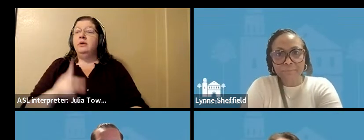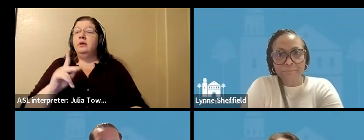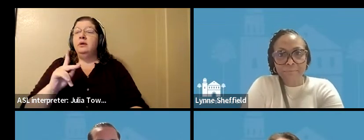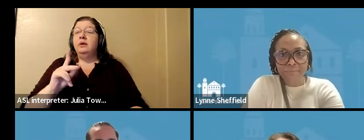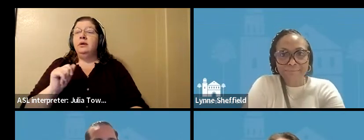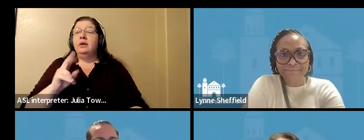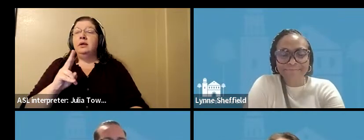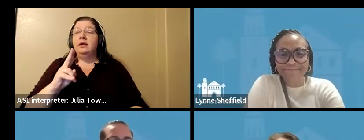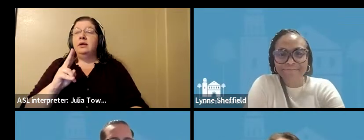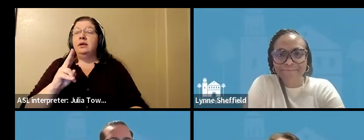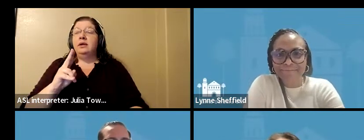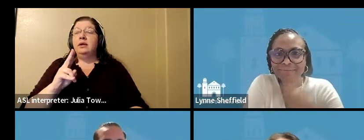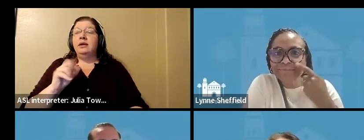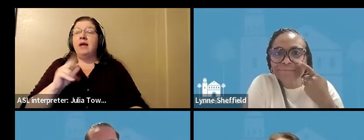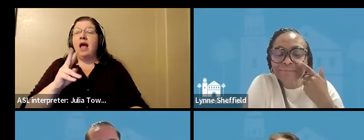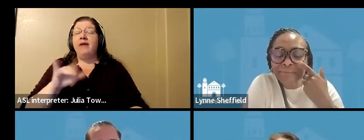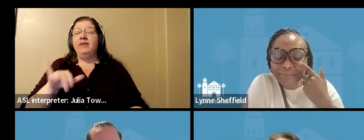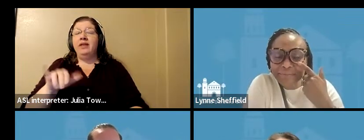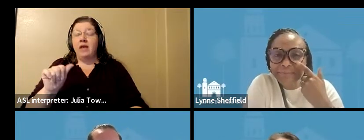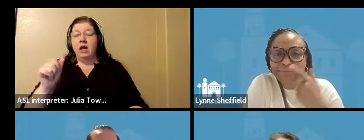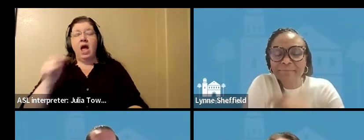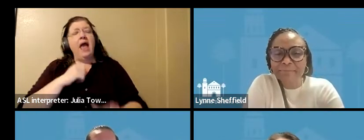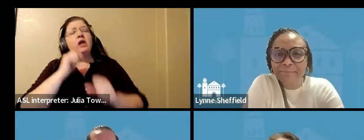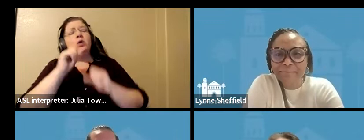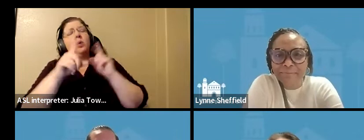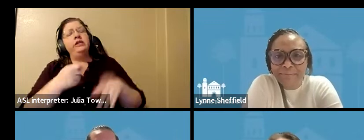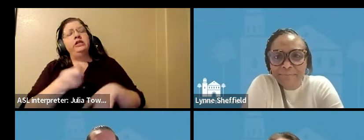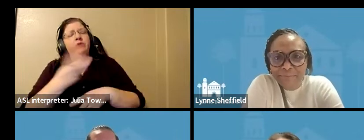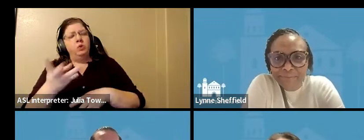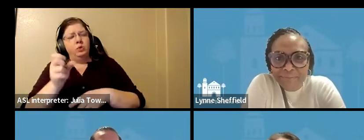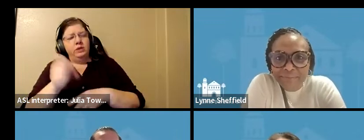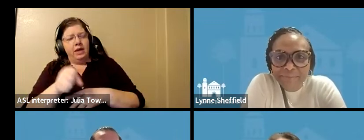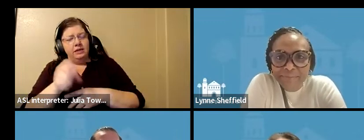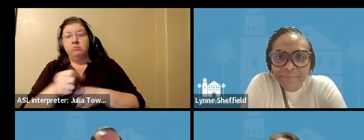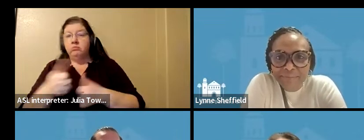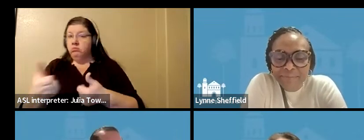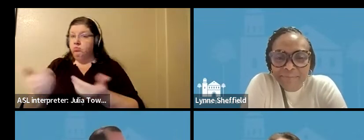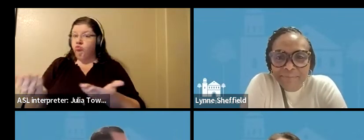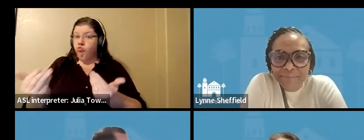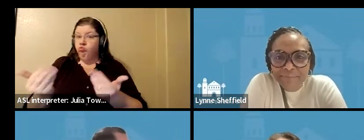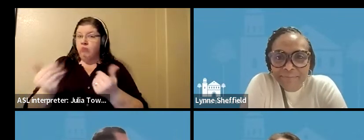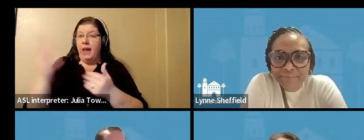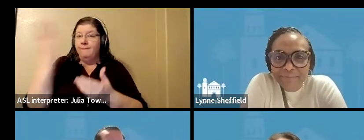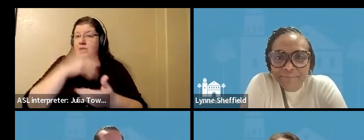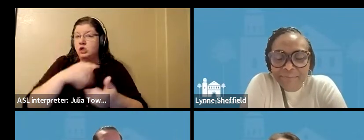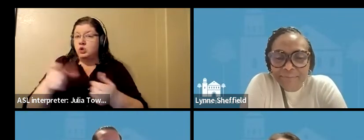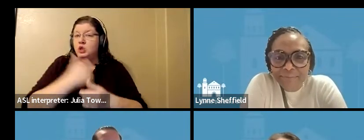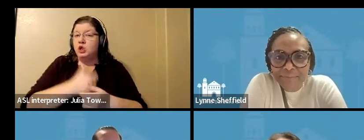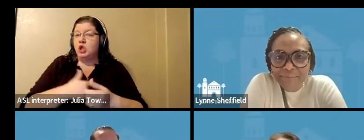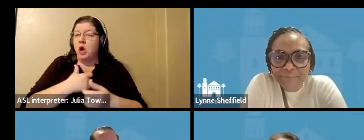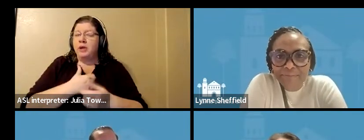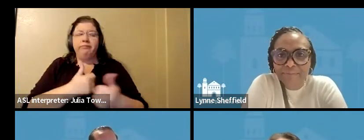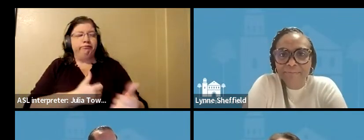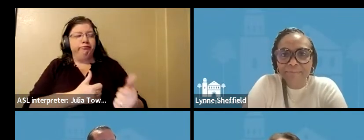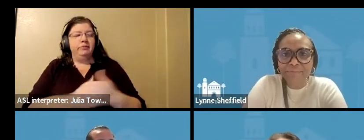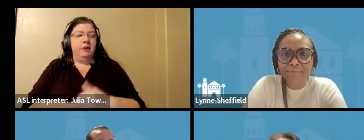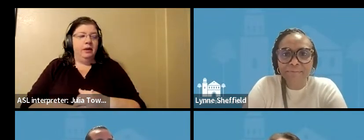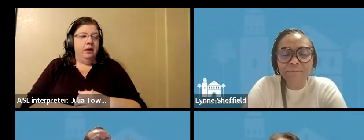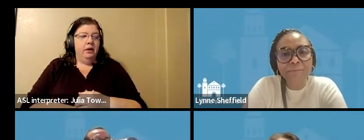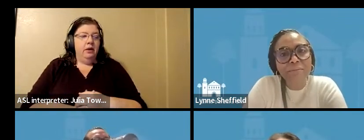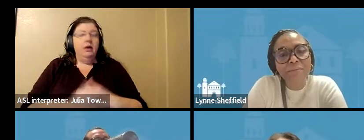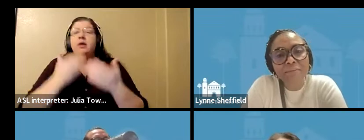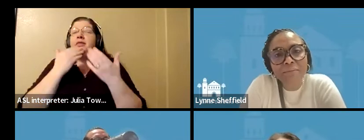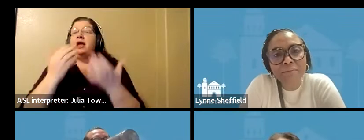up? Yes, I just had a few questions. Oh, okay. Sorry, missed you. You're good. Thank you so much.